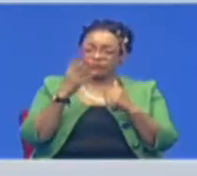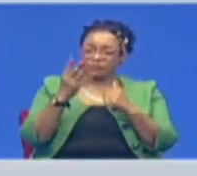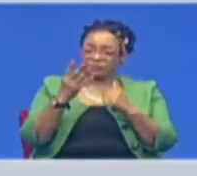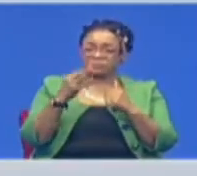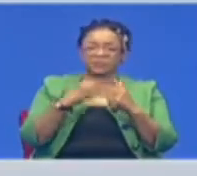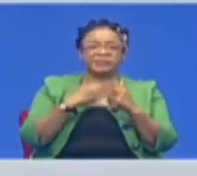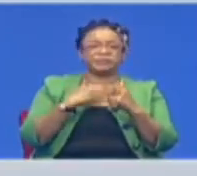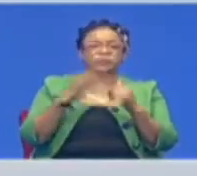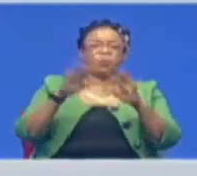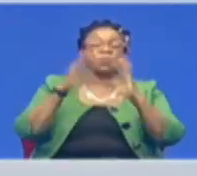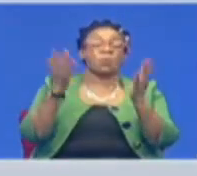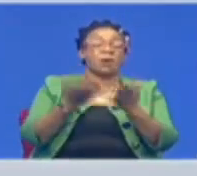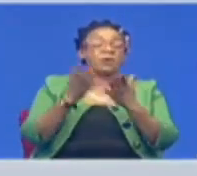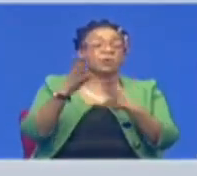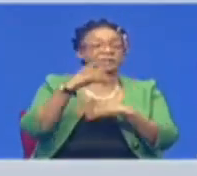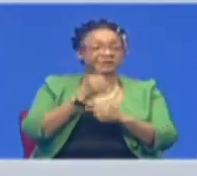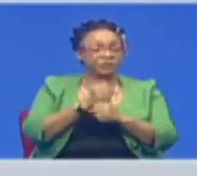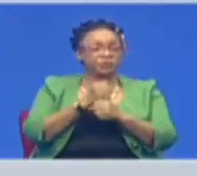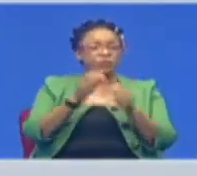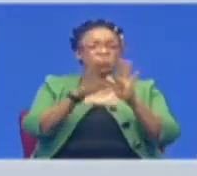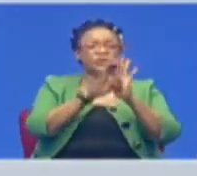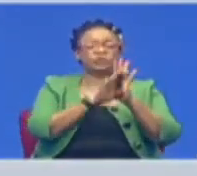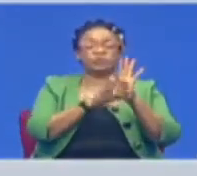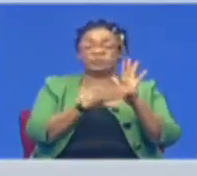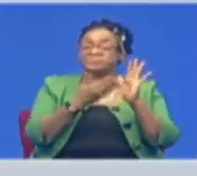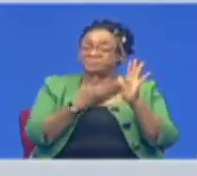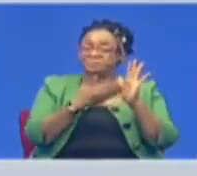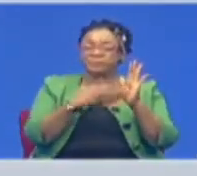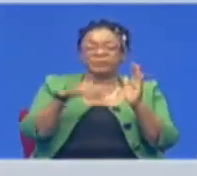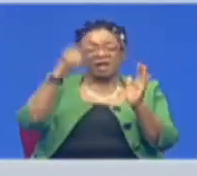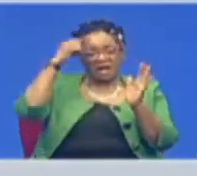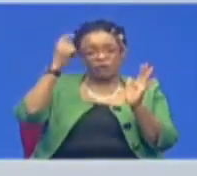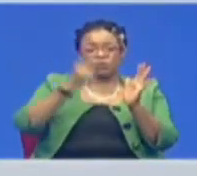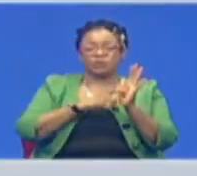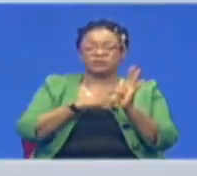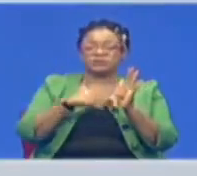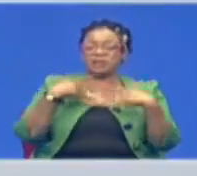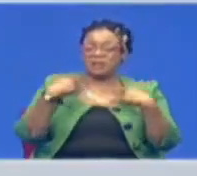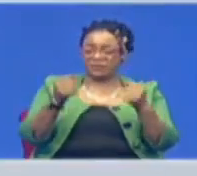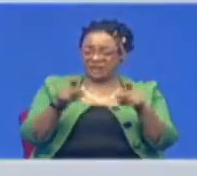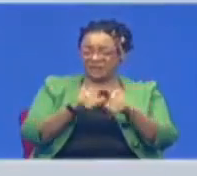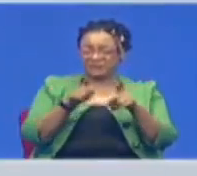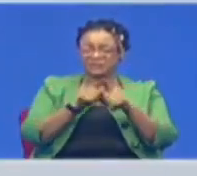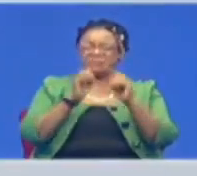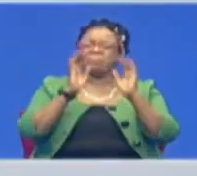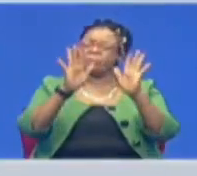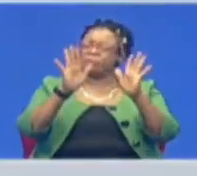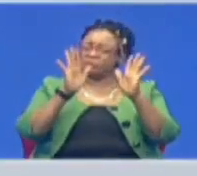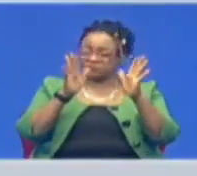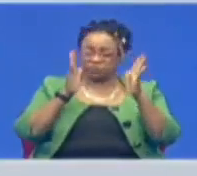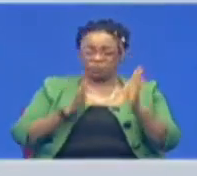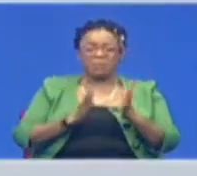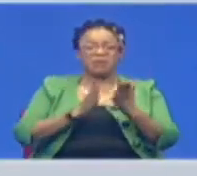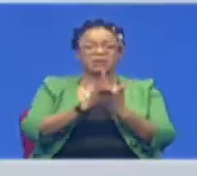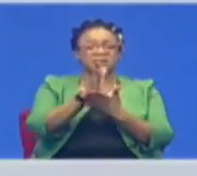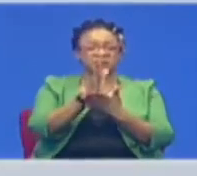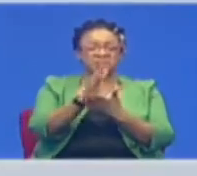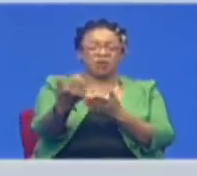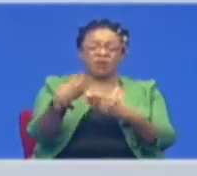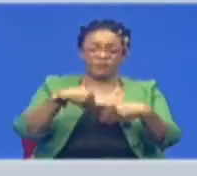Organization Constitution that acknowledges health as a fundamental human right. According to the World Health